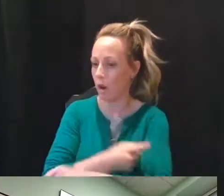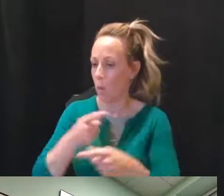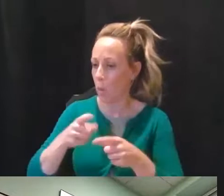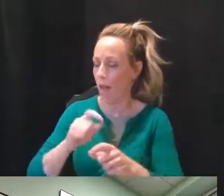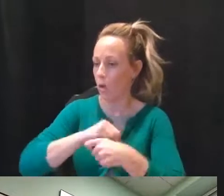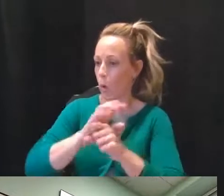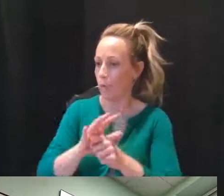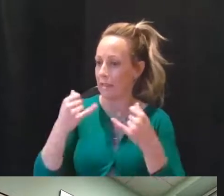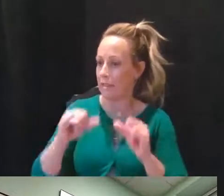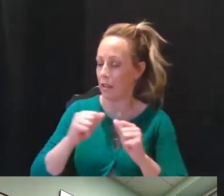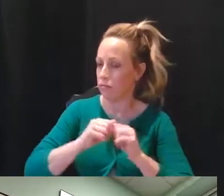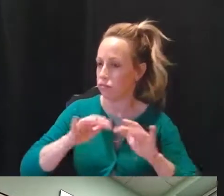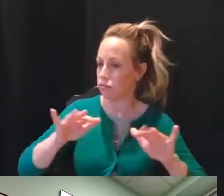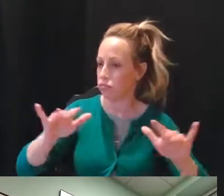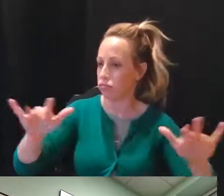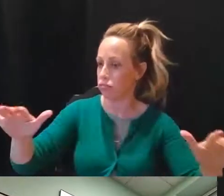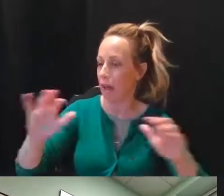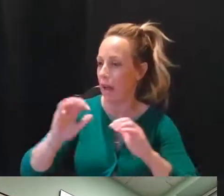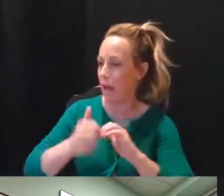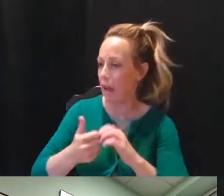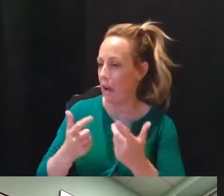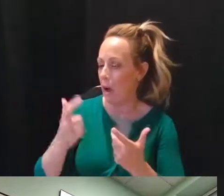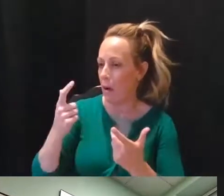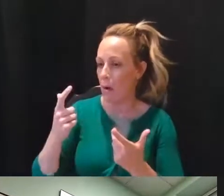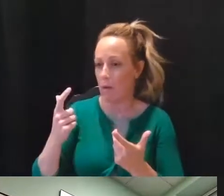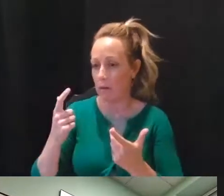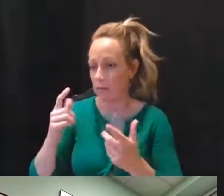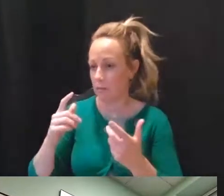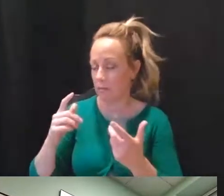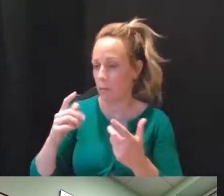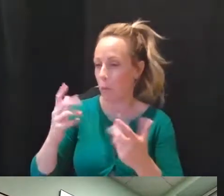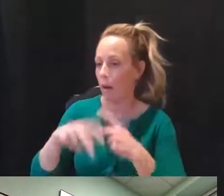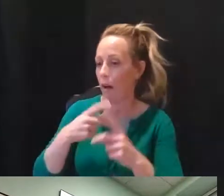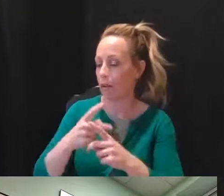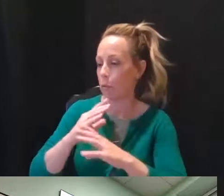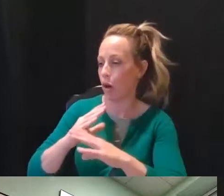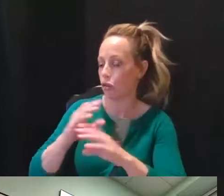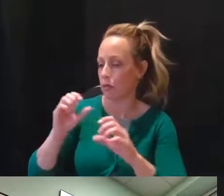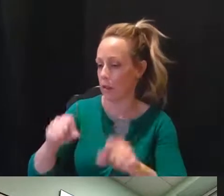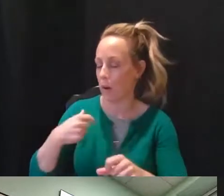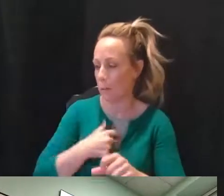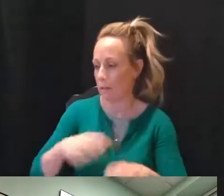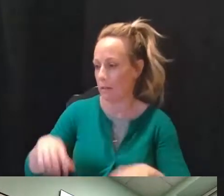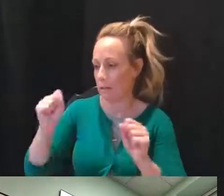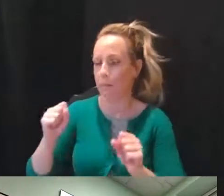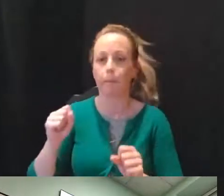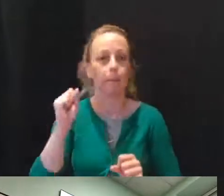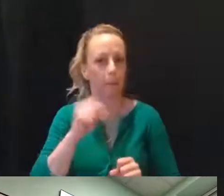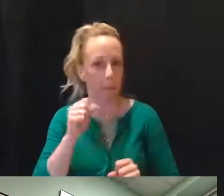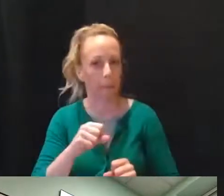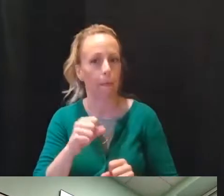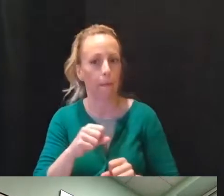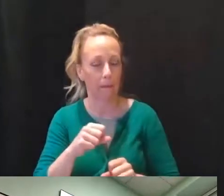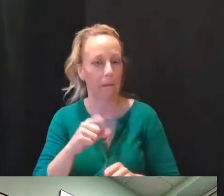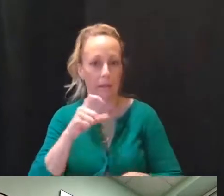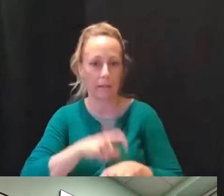point, regardless of the spread, as long as they're able to take some measures. Absolutely. As I said, time to get the flu vaccine is